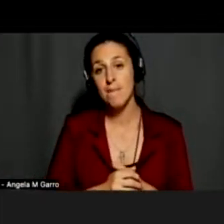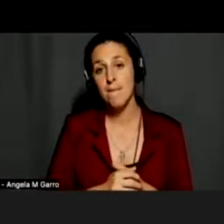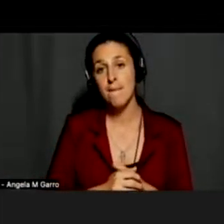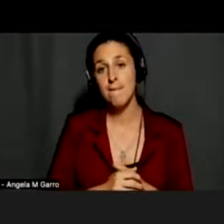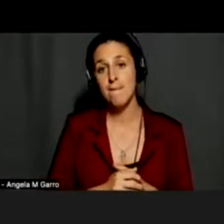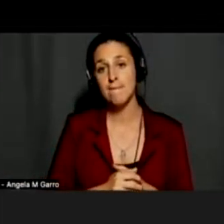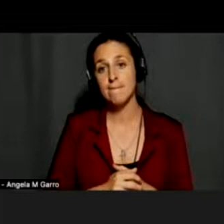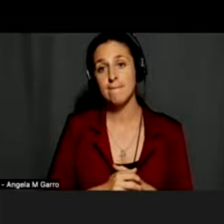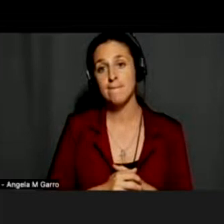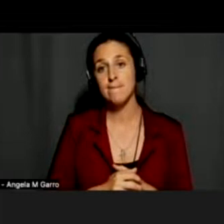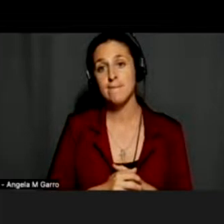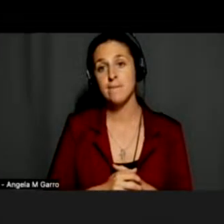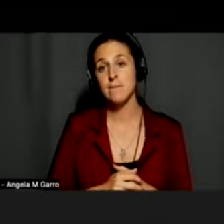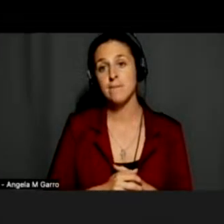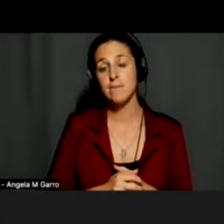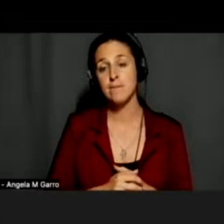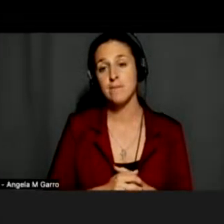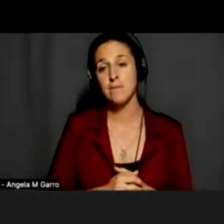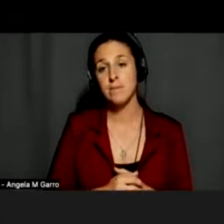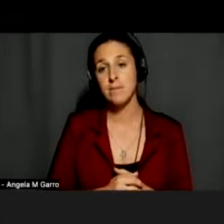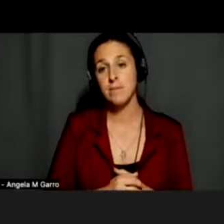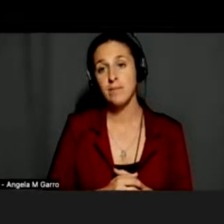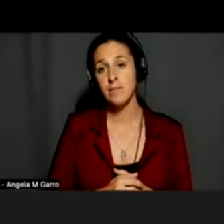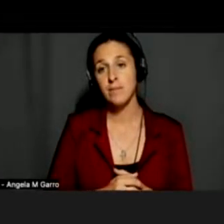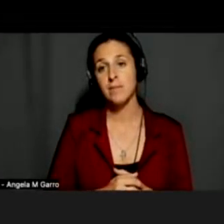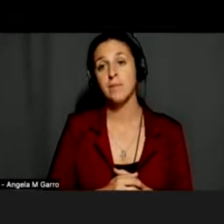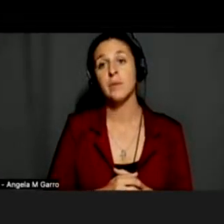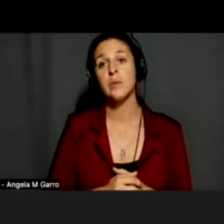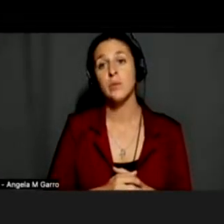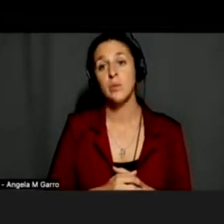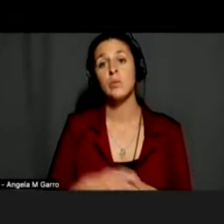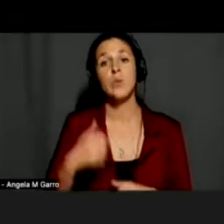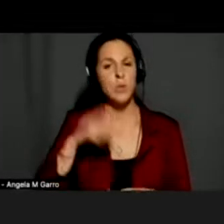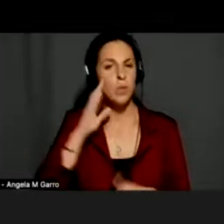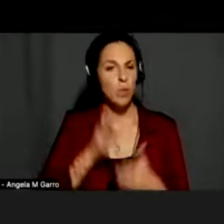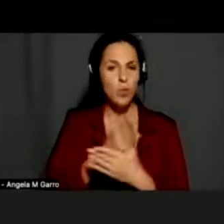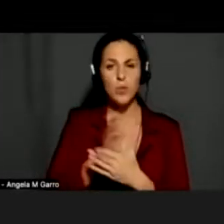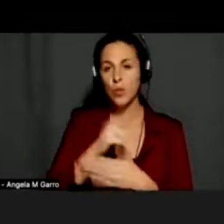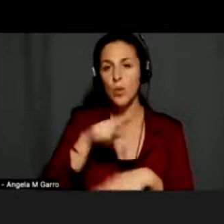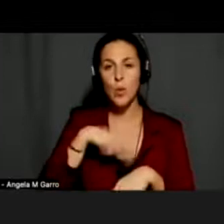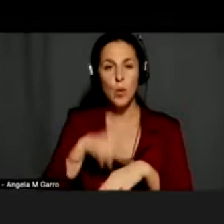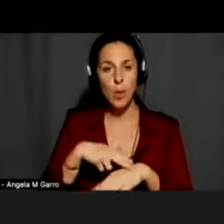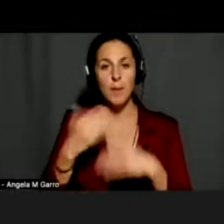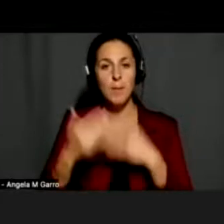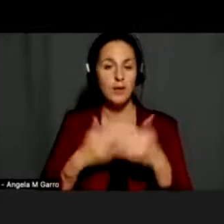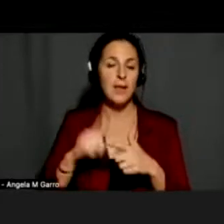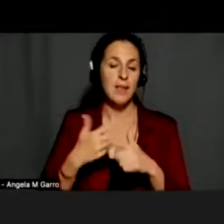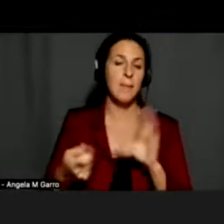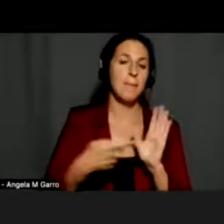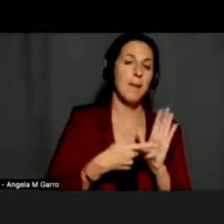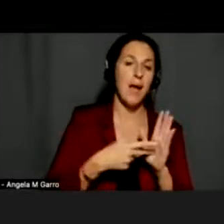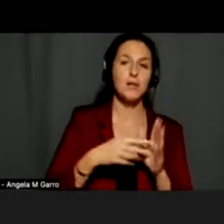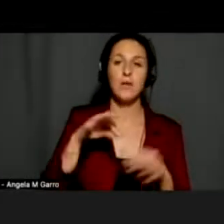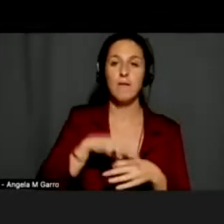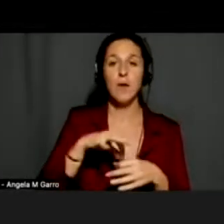Okay, so we will go through the normal process and then we'll come back and vote on this. So are there